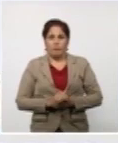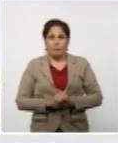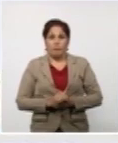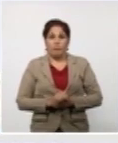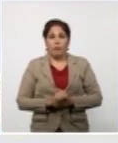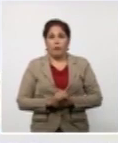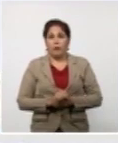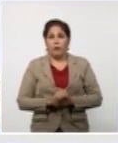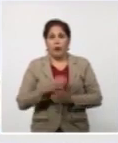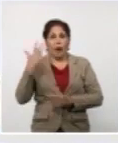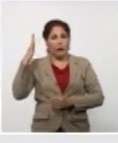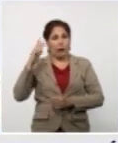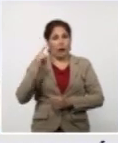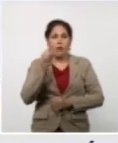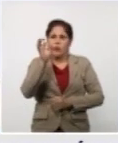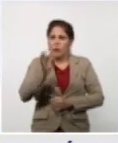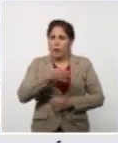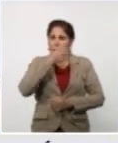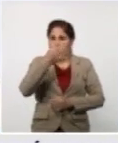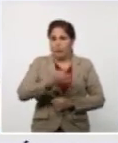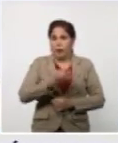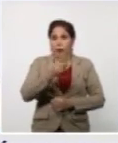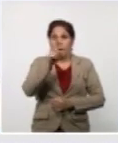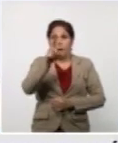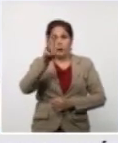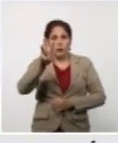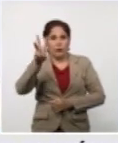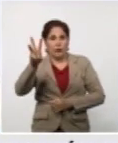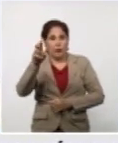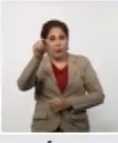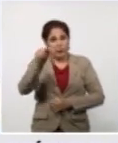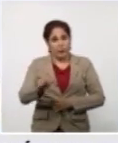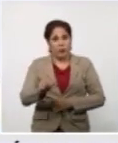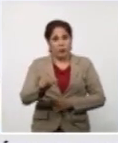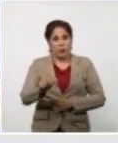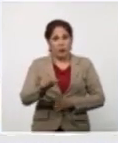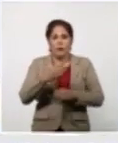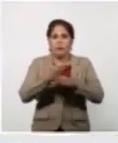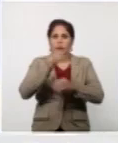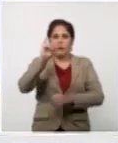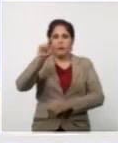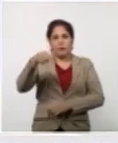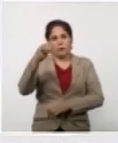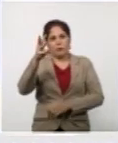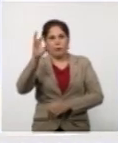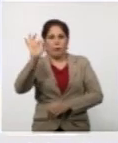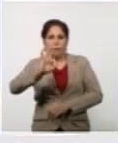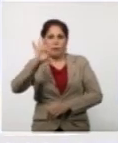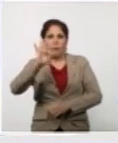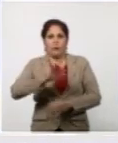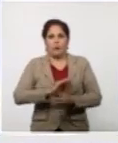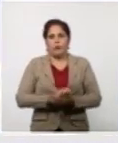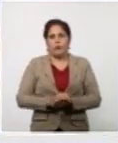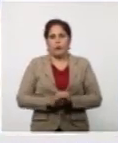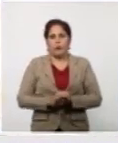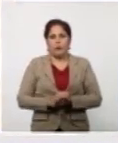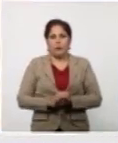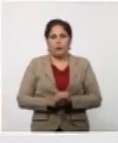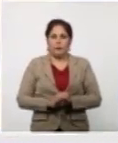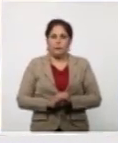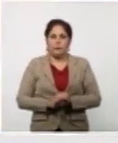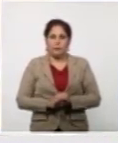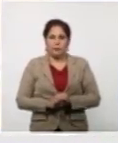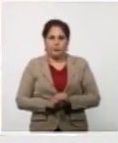6.3% of the diagnosed cases in Cuba. Of the 14 new cases diagnosed yesterday, 12